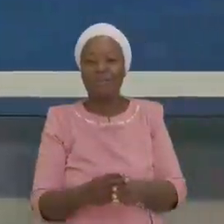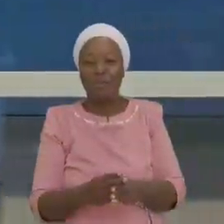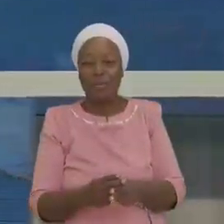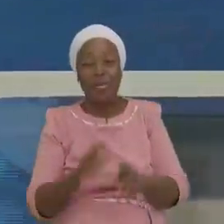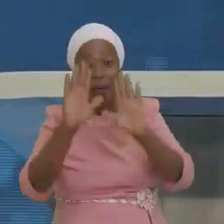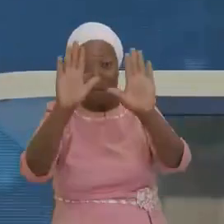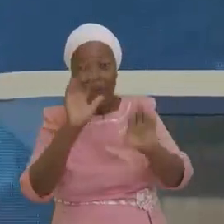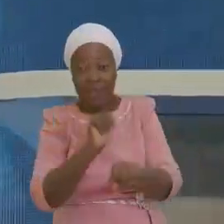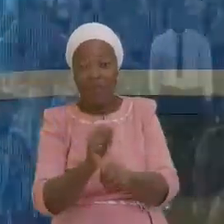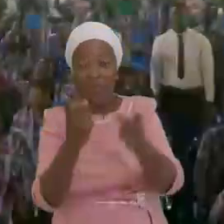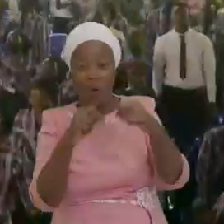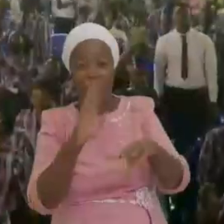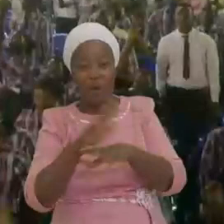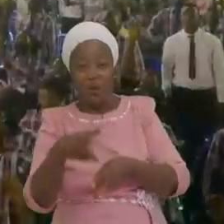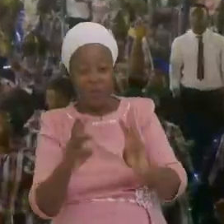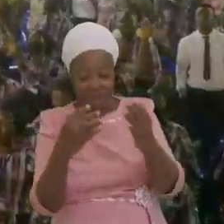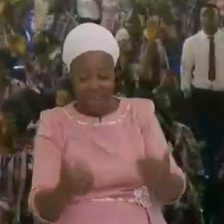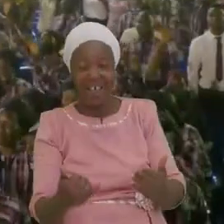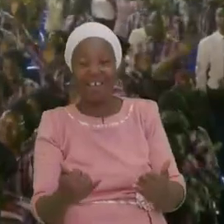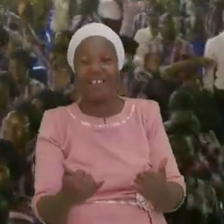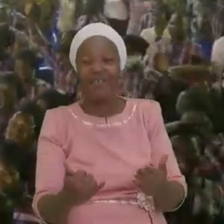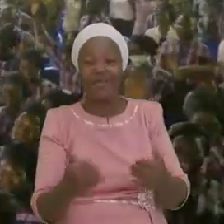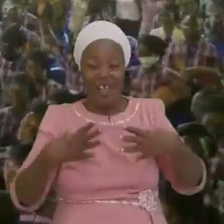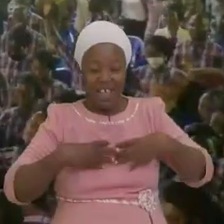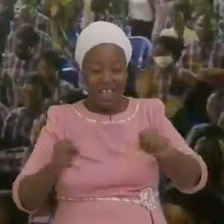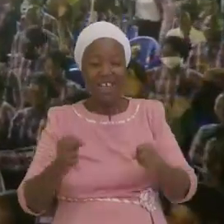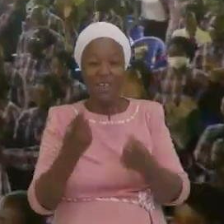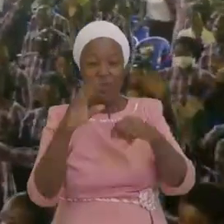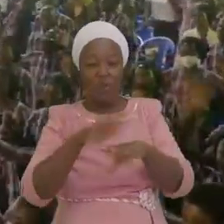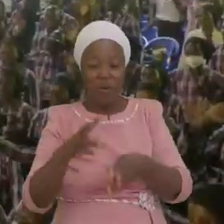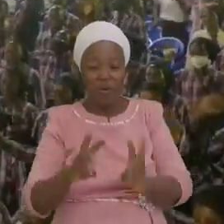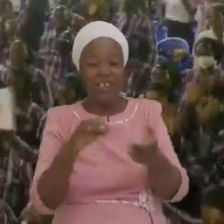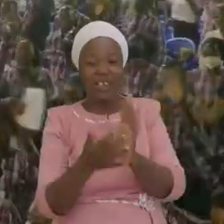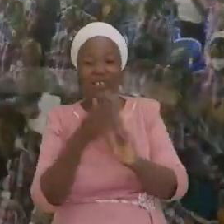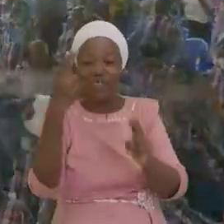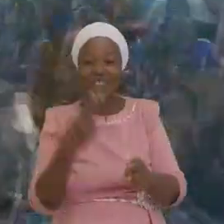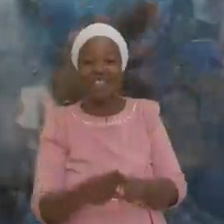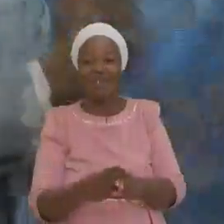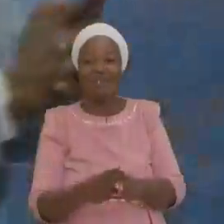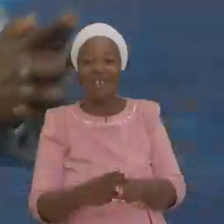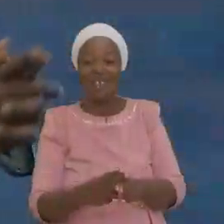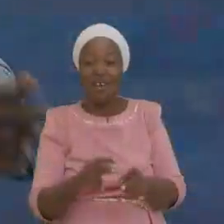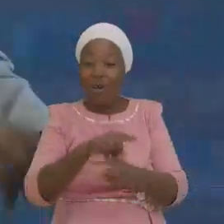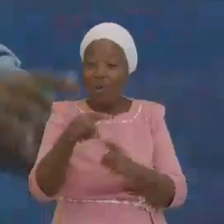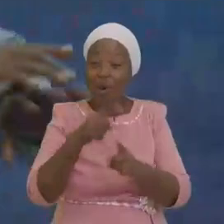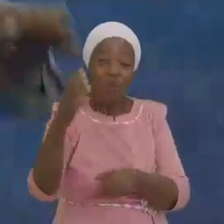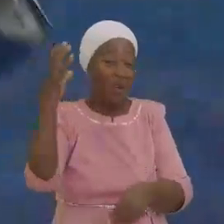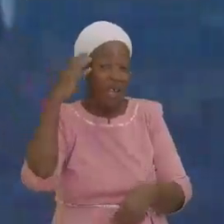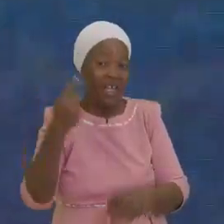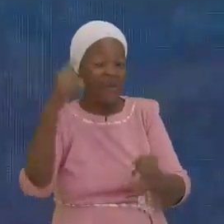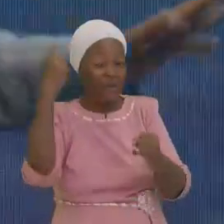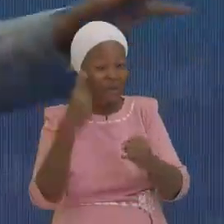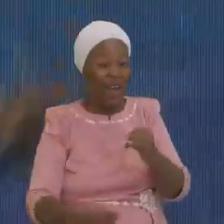Miracle coming your way. Healing coming your way. When you hear the